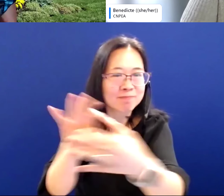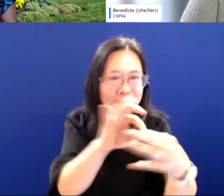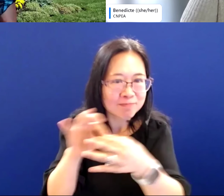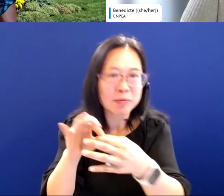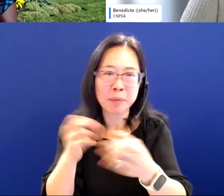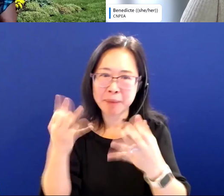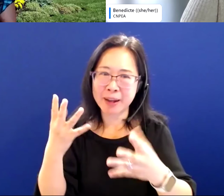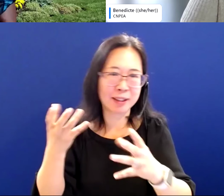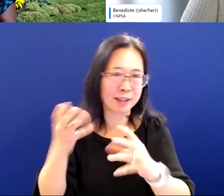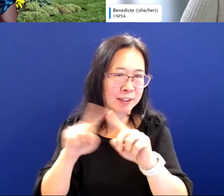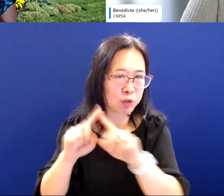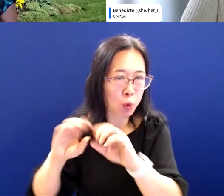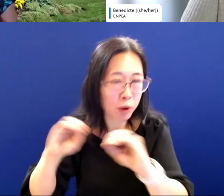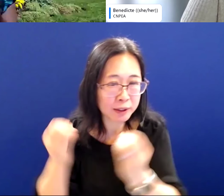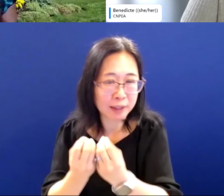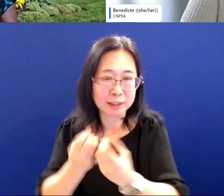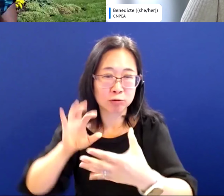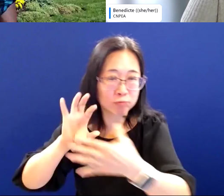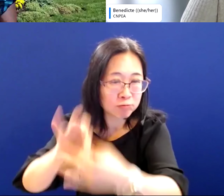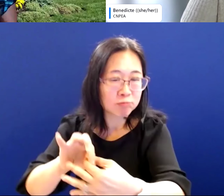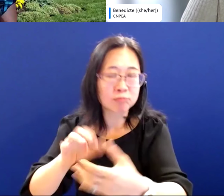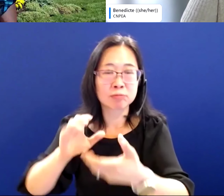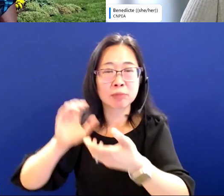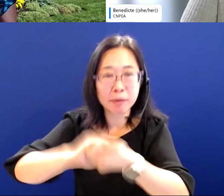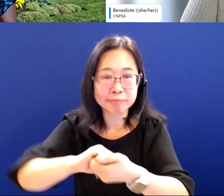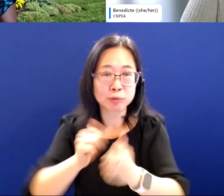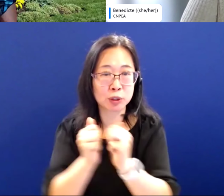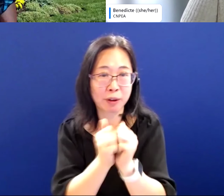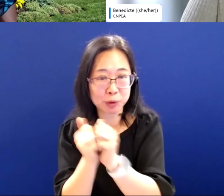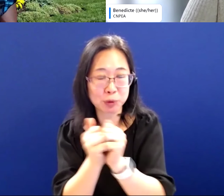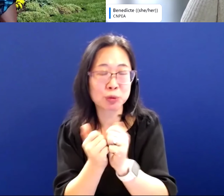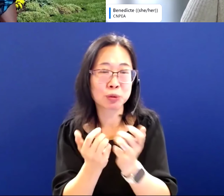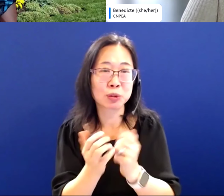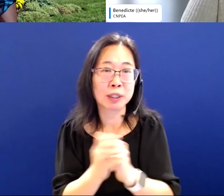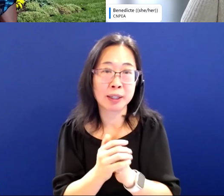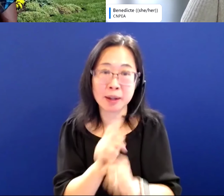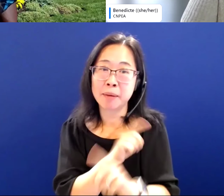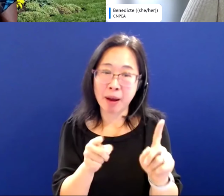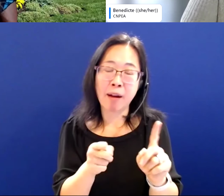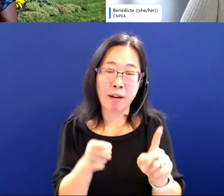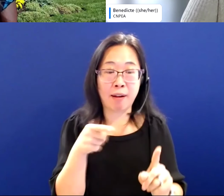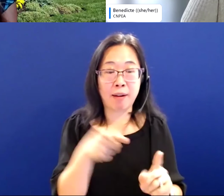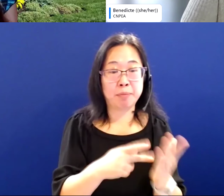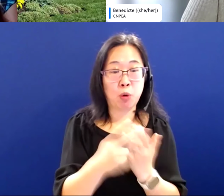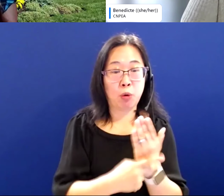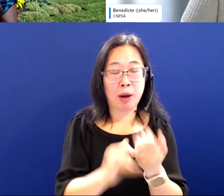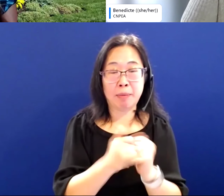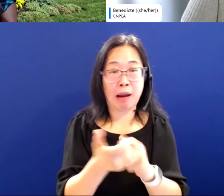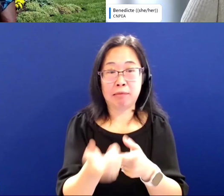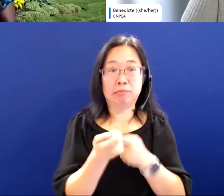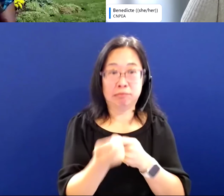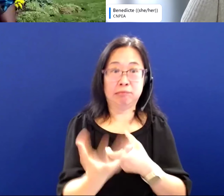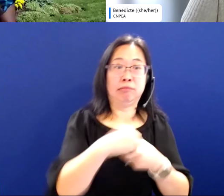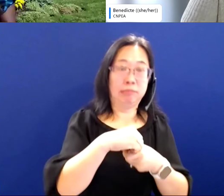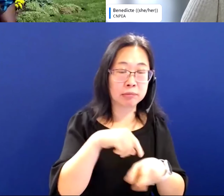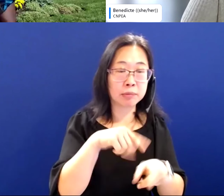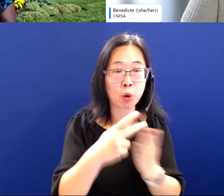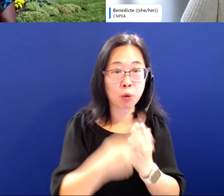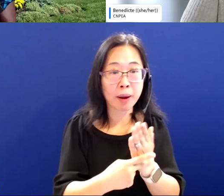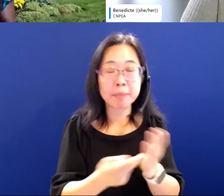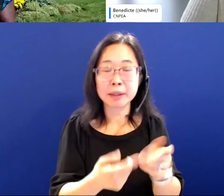But I think having these multiple ways of taking part in the program, including kind of the online